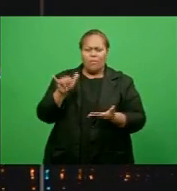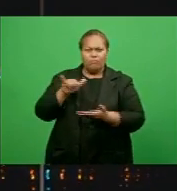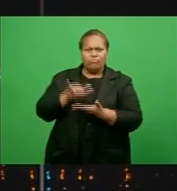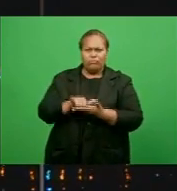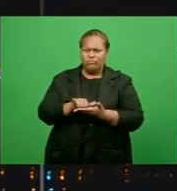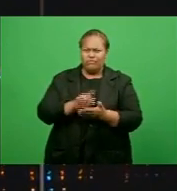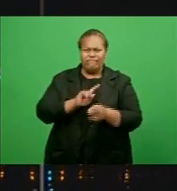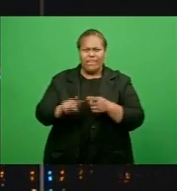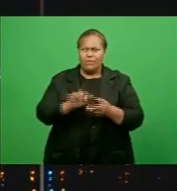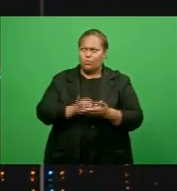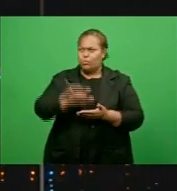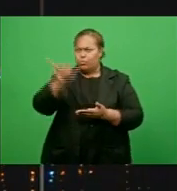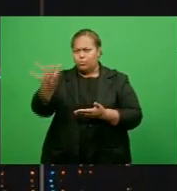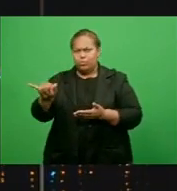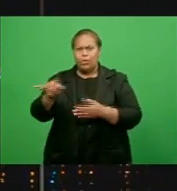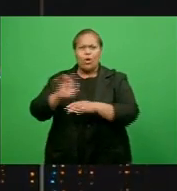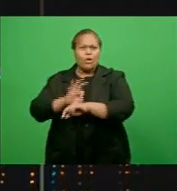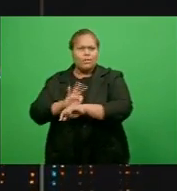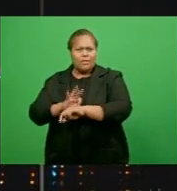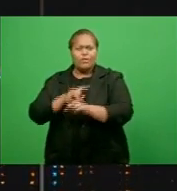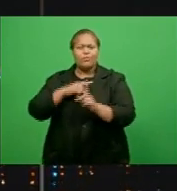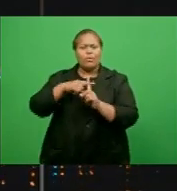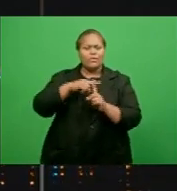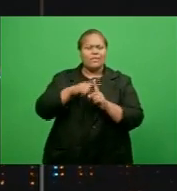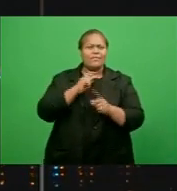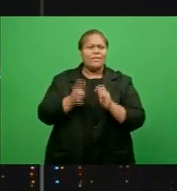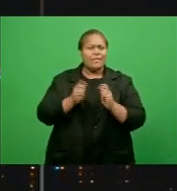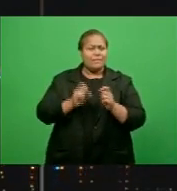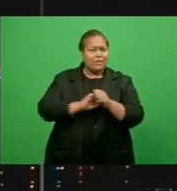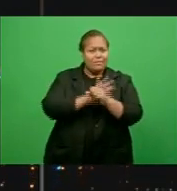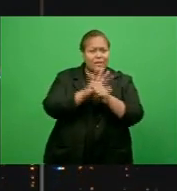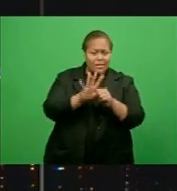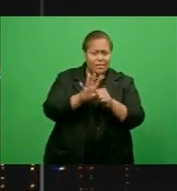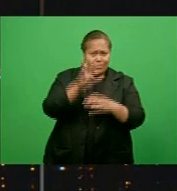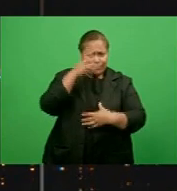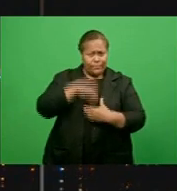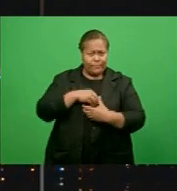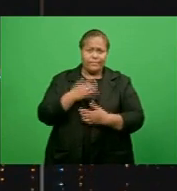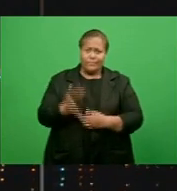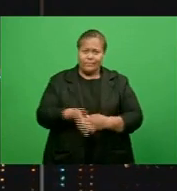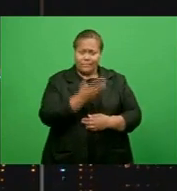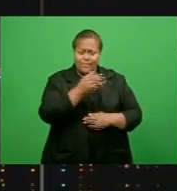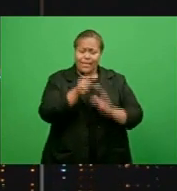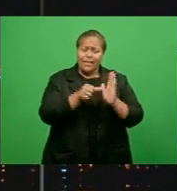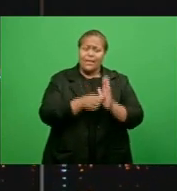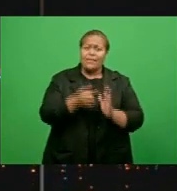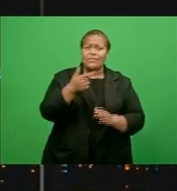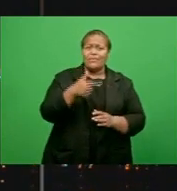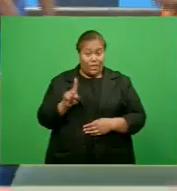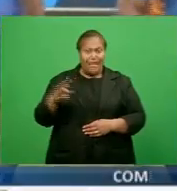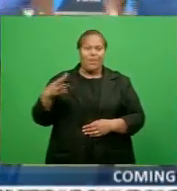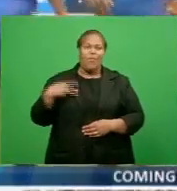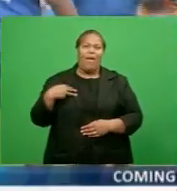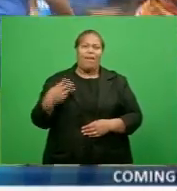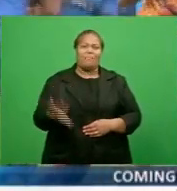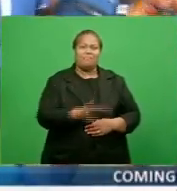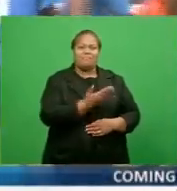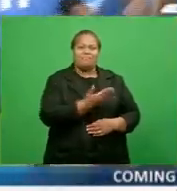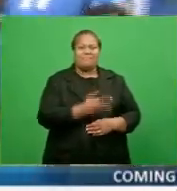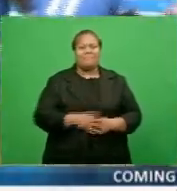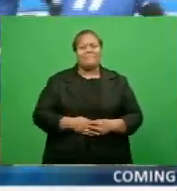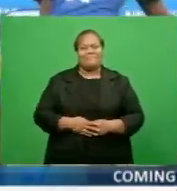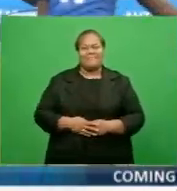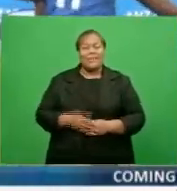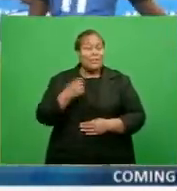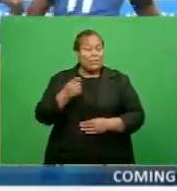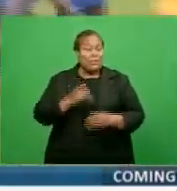testing positive for COVID-19. Earlier reports suggest the 74-year-old was having trouble breathing. Ahead